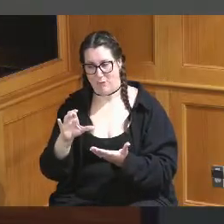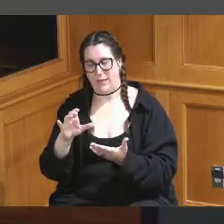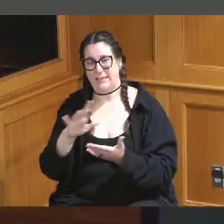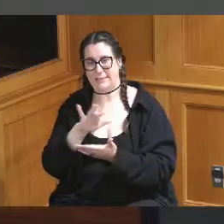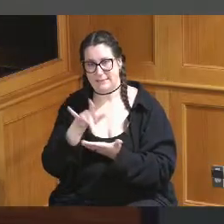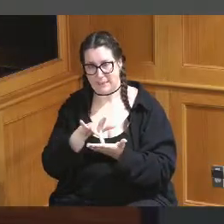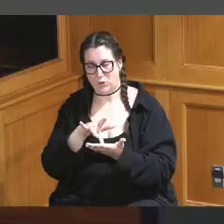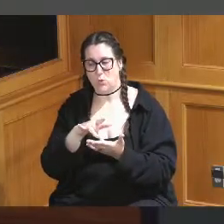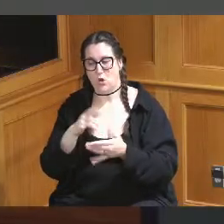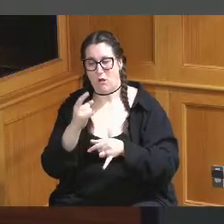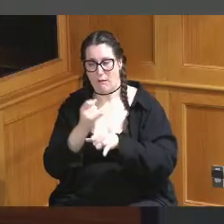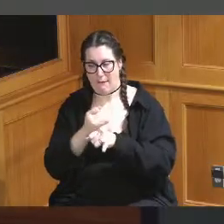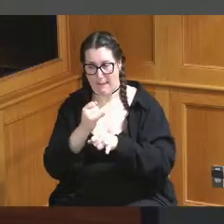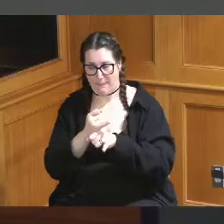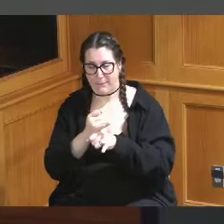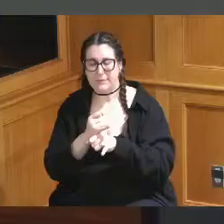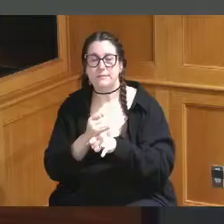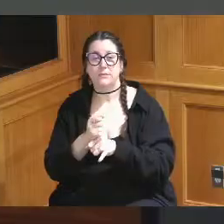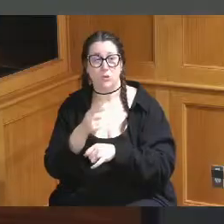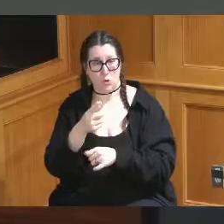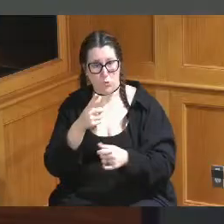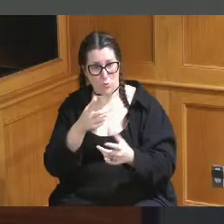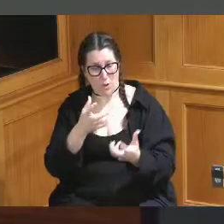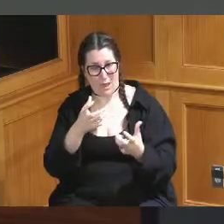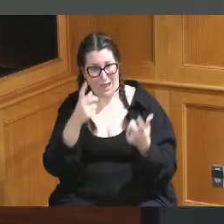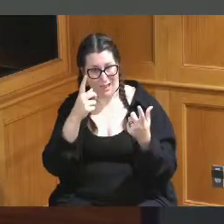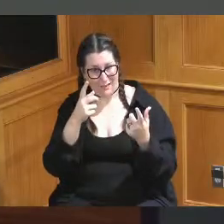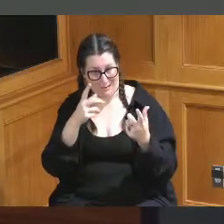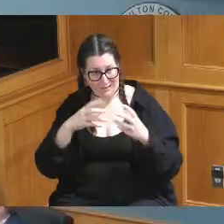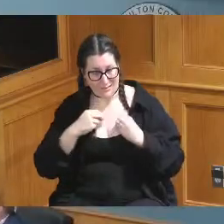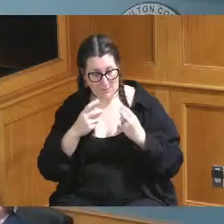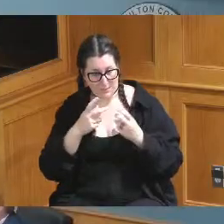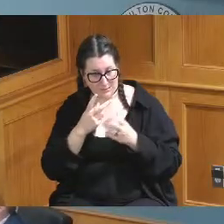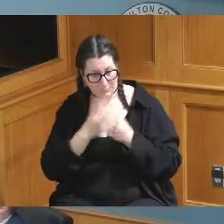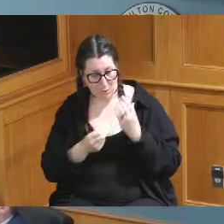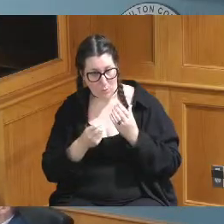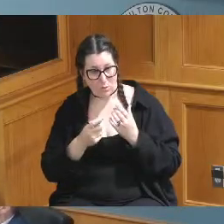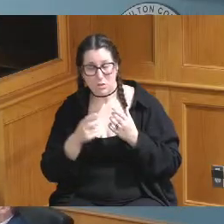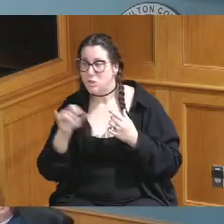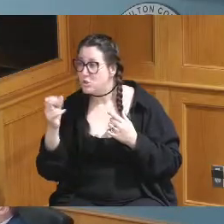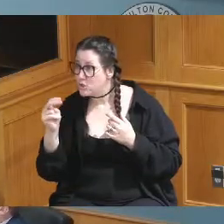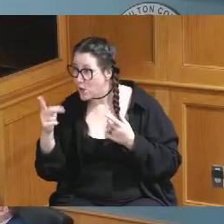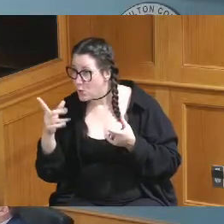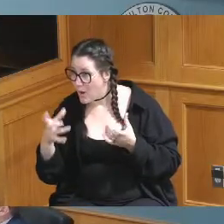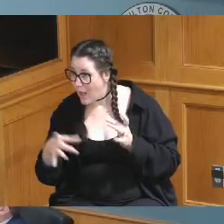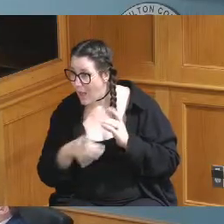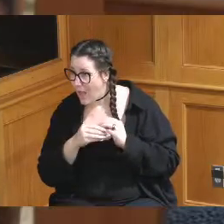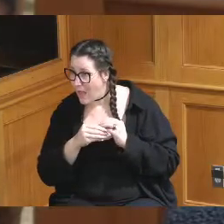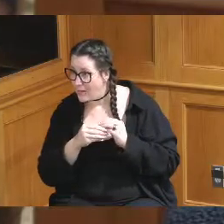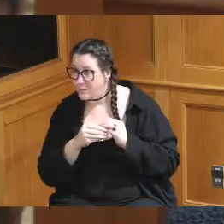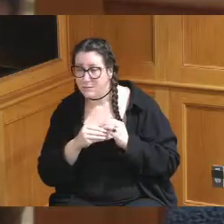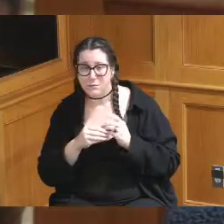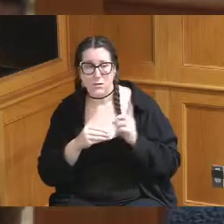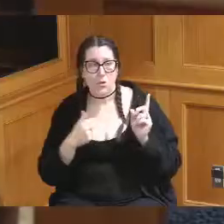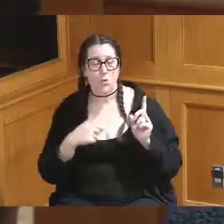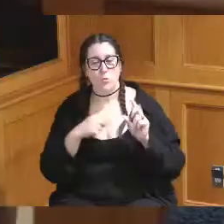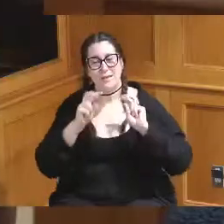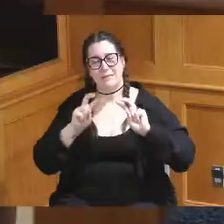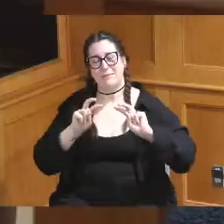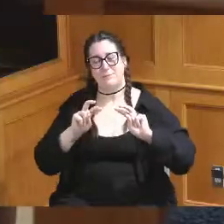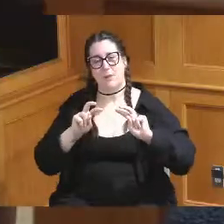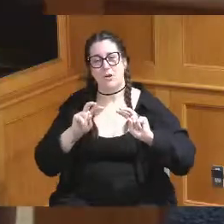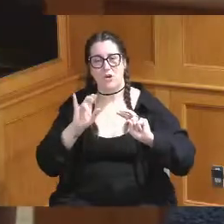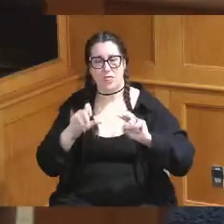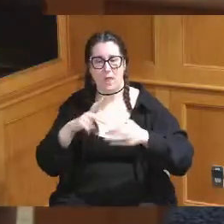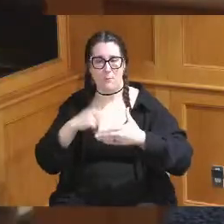you want to accept those together, the administration recommends approval of both. John, anything to add? We just continue to monitor the project right now.